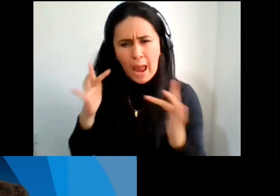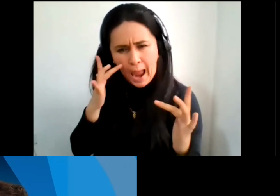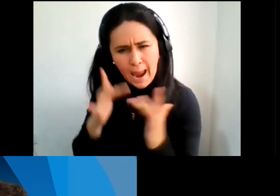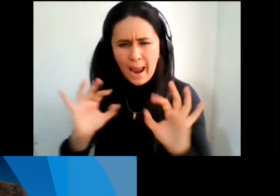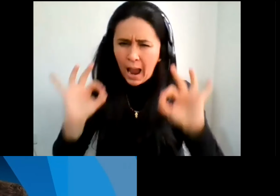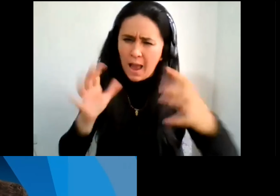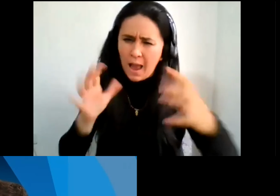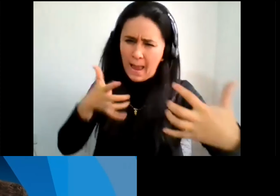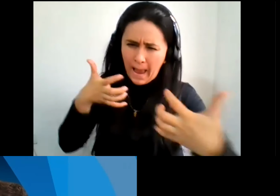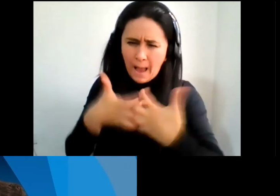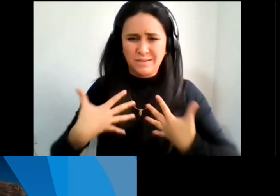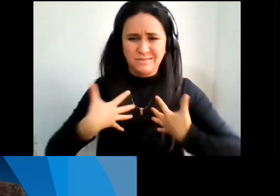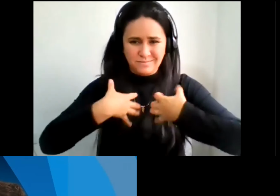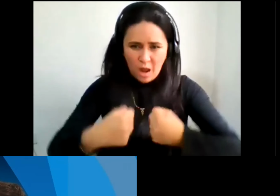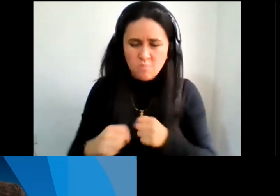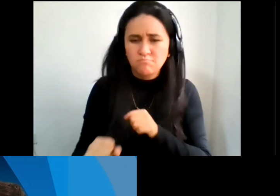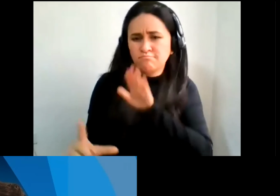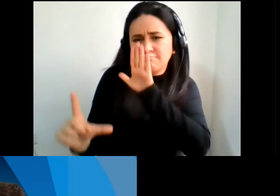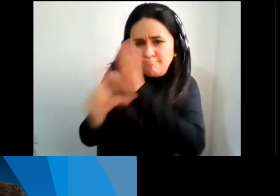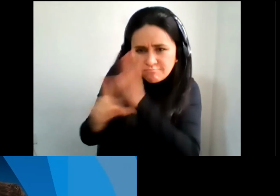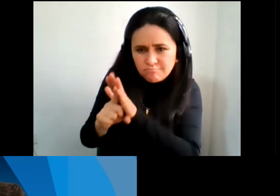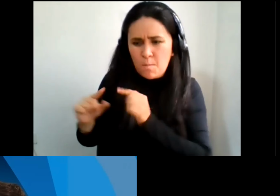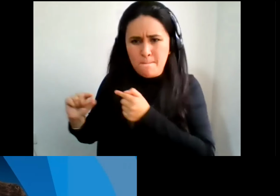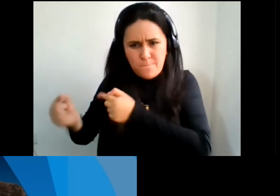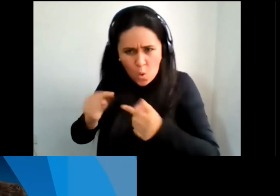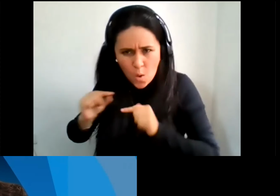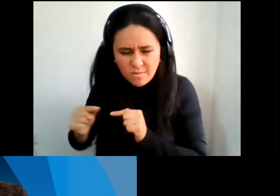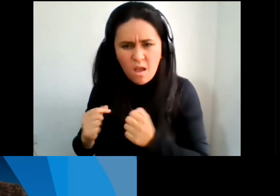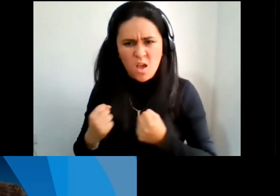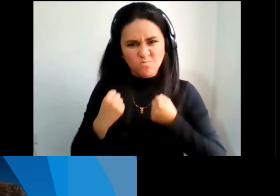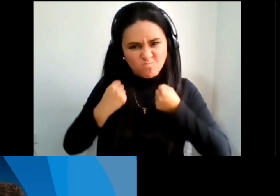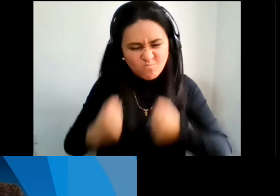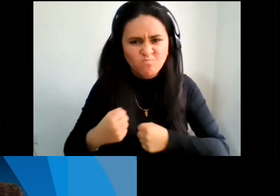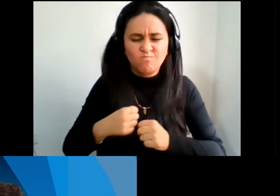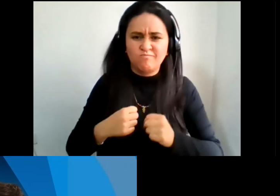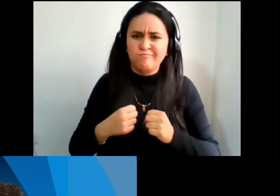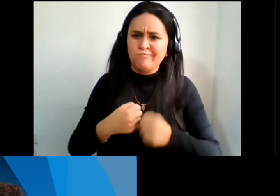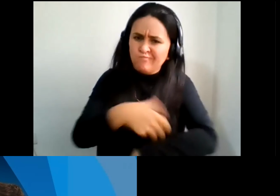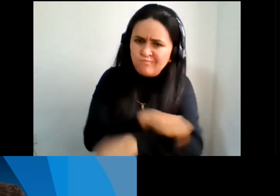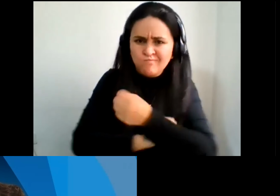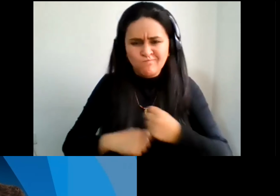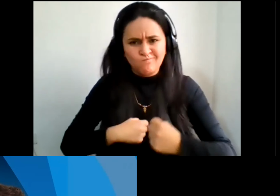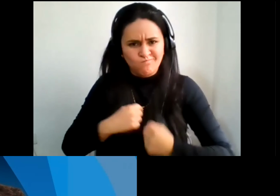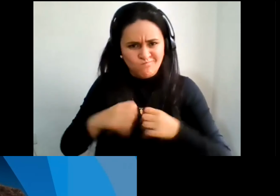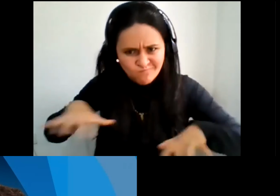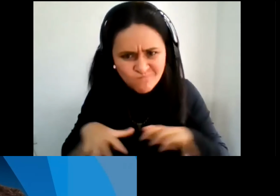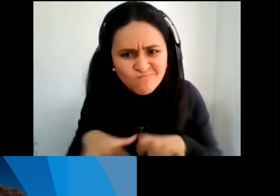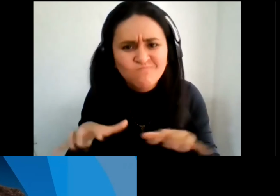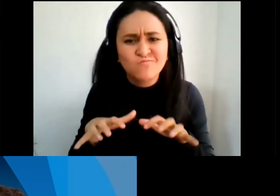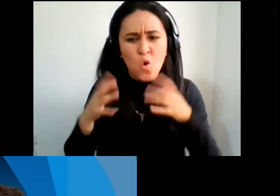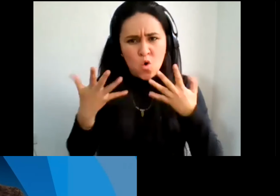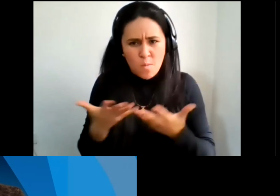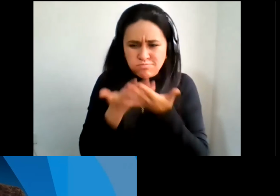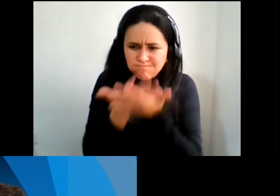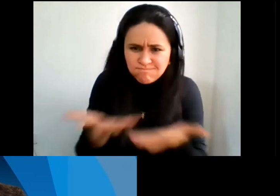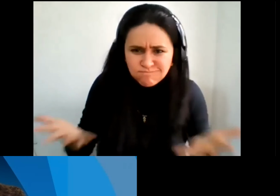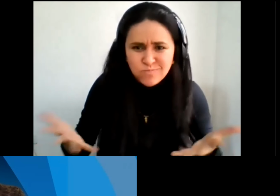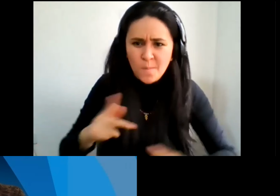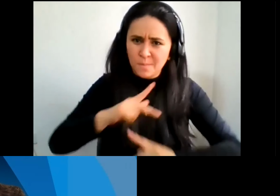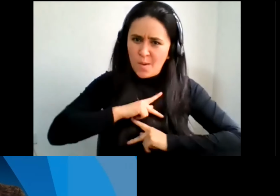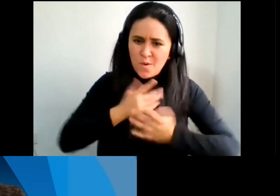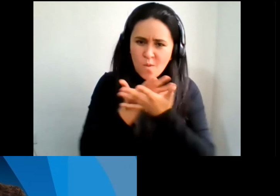essential public health functions, the legislation and policies, resilience, the financing of public goods